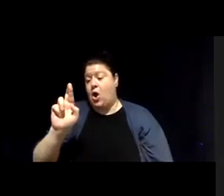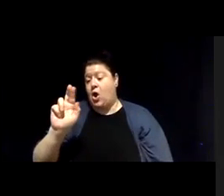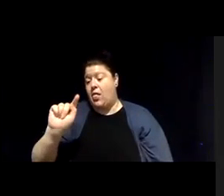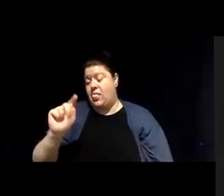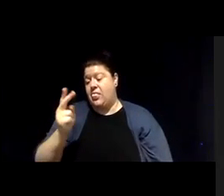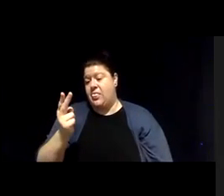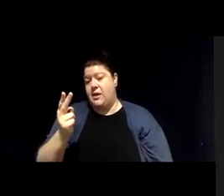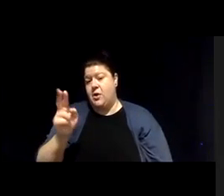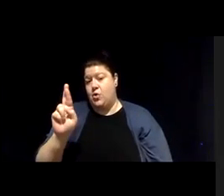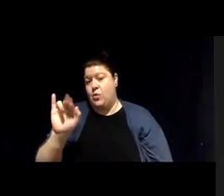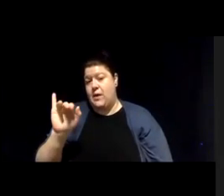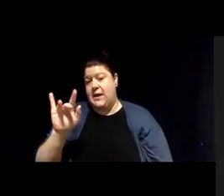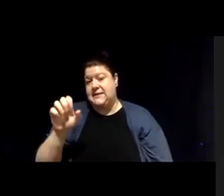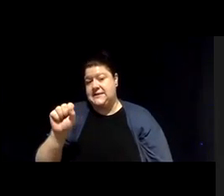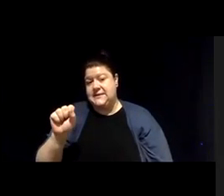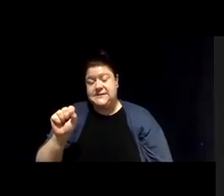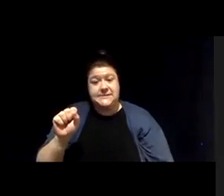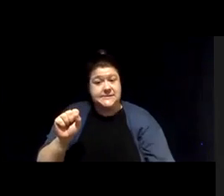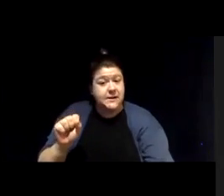disorder.